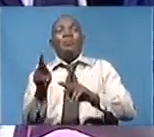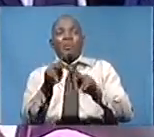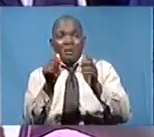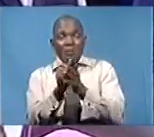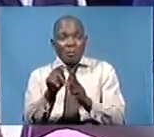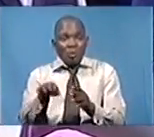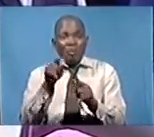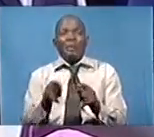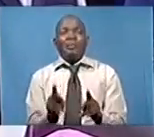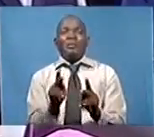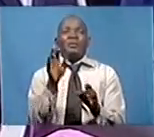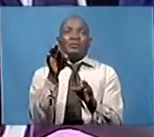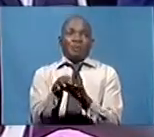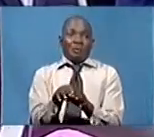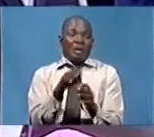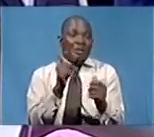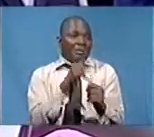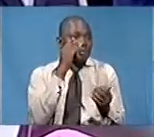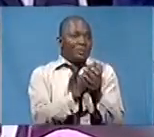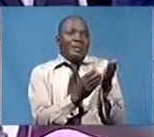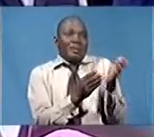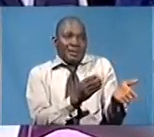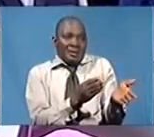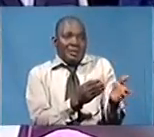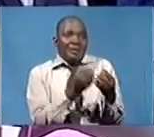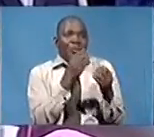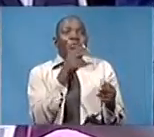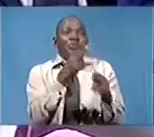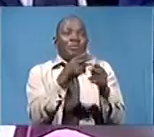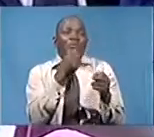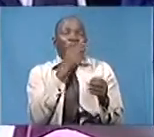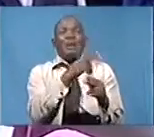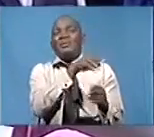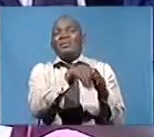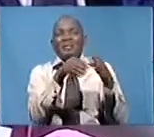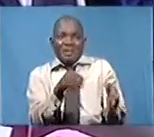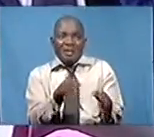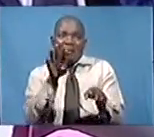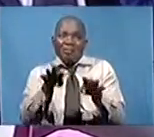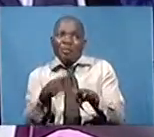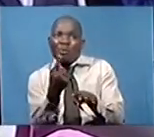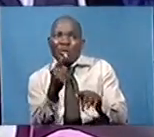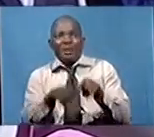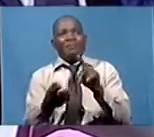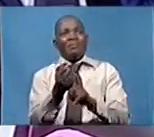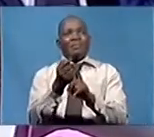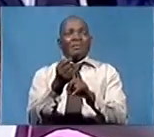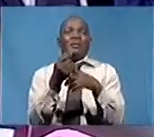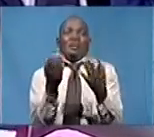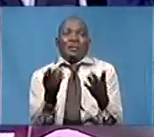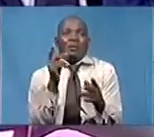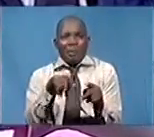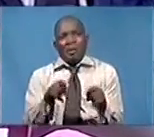vote, that would clearly be wrong, because they would have been, by definition, biometrically